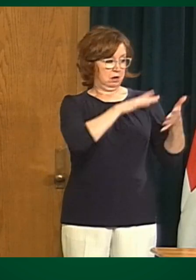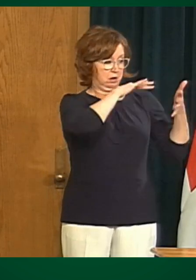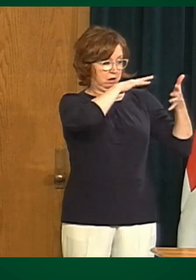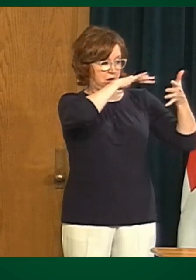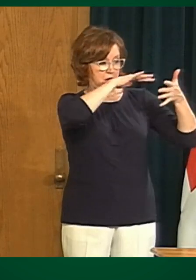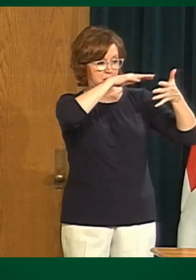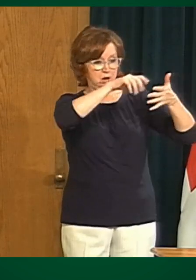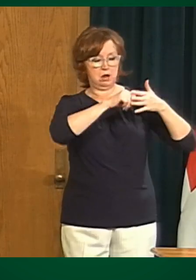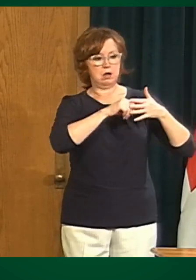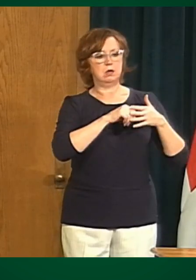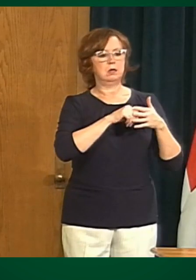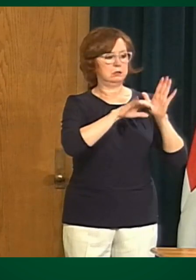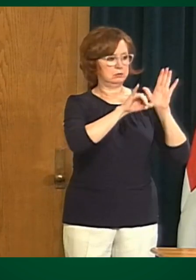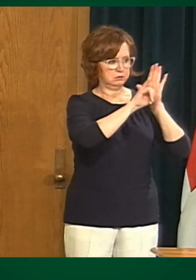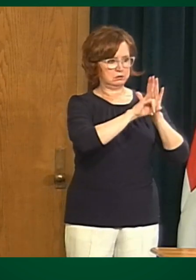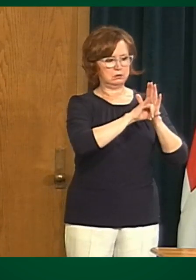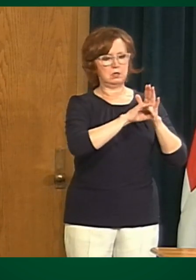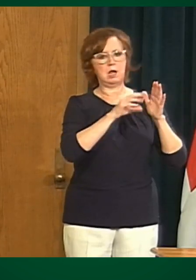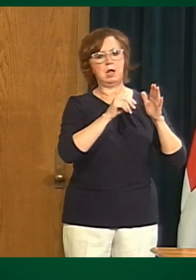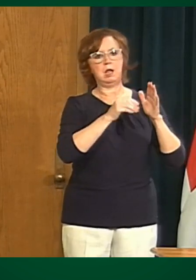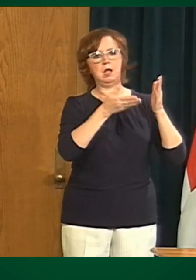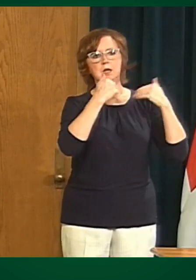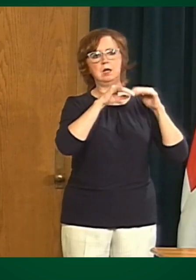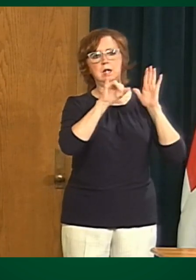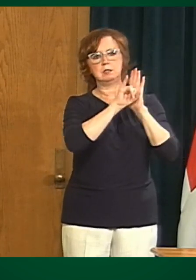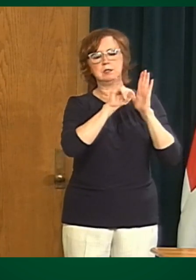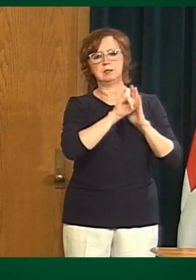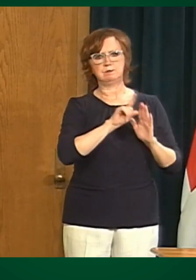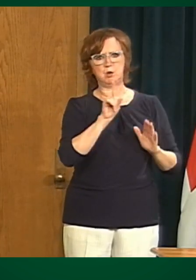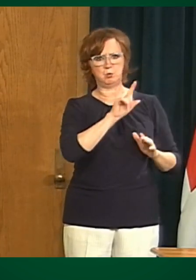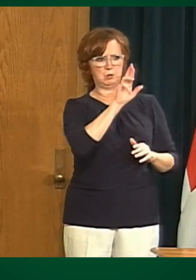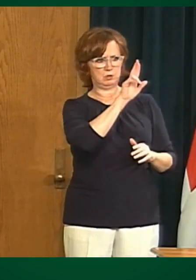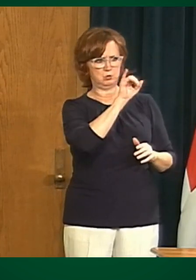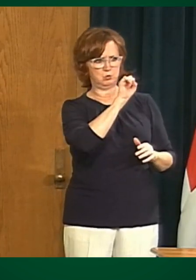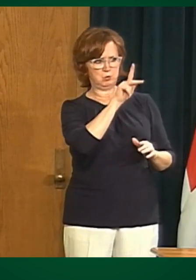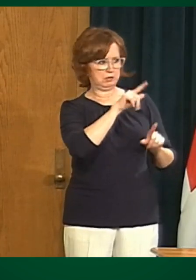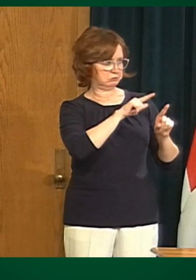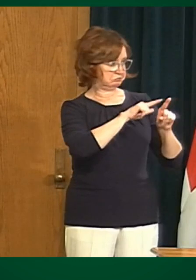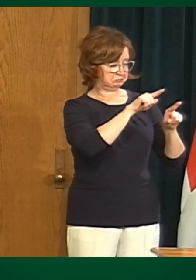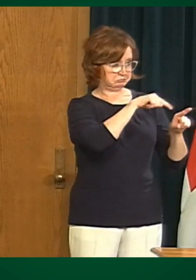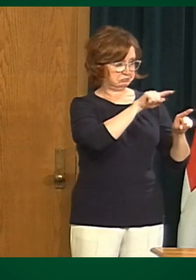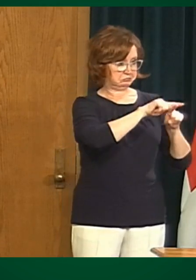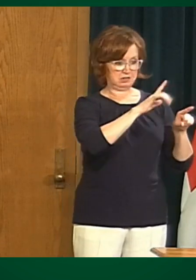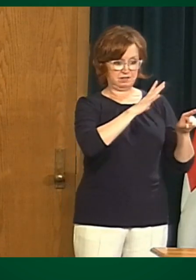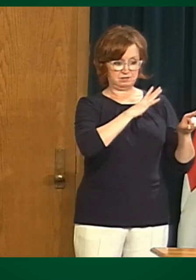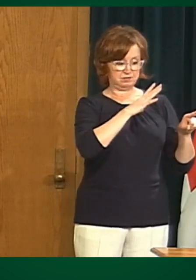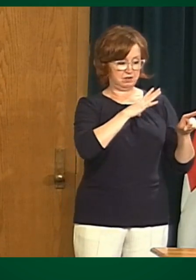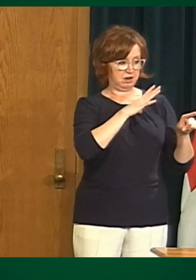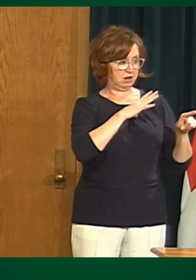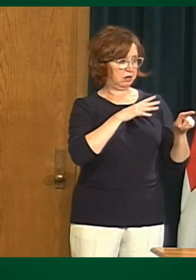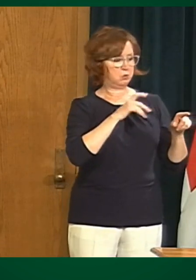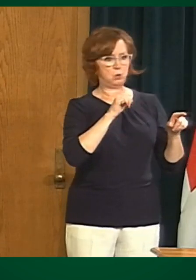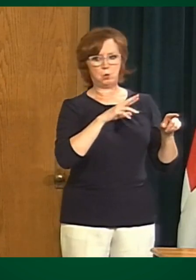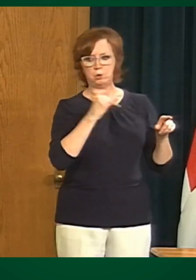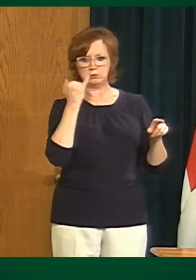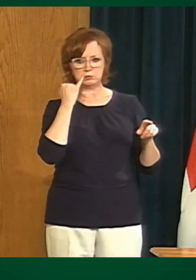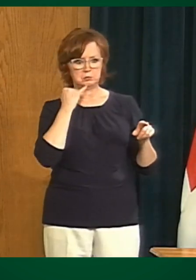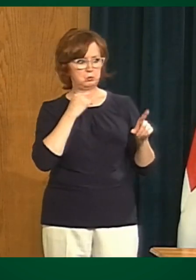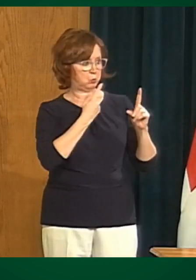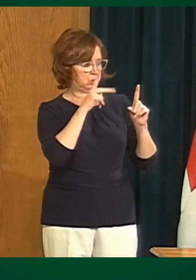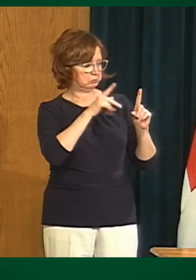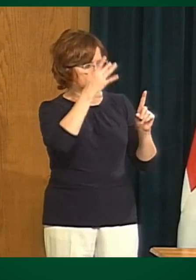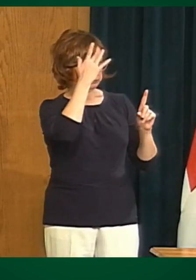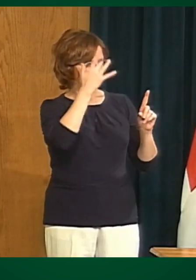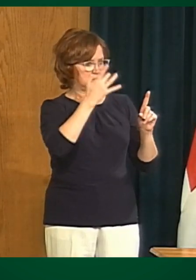the risk assessment, doing the risk assessment if this house is not feasible for isolation, and immediately